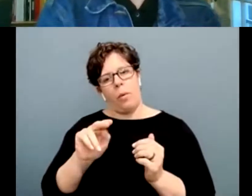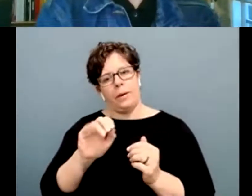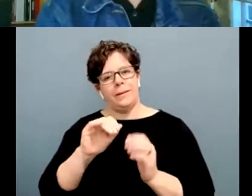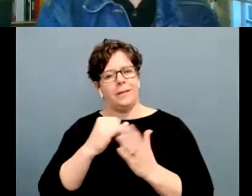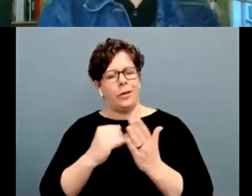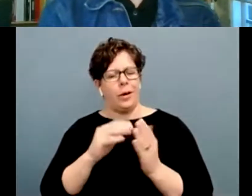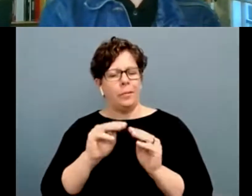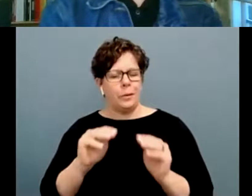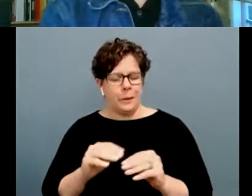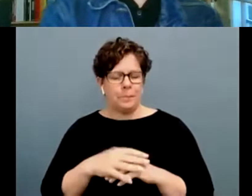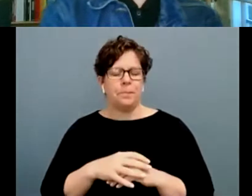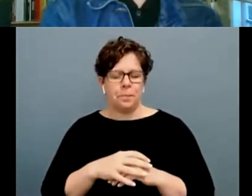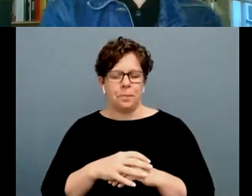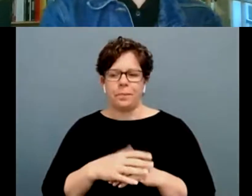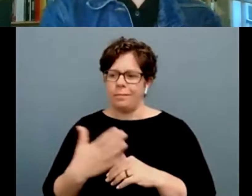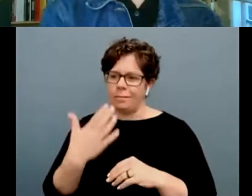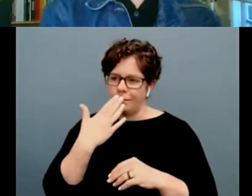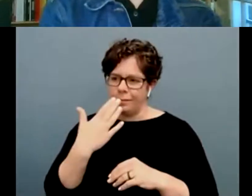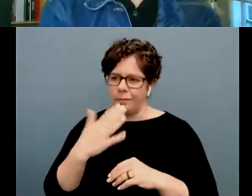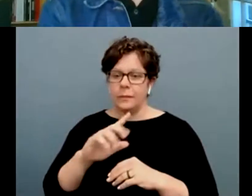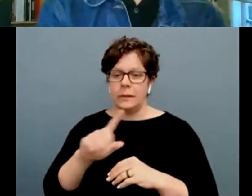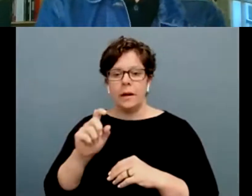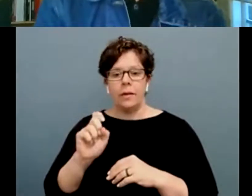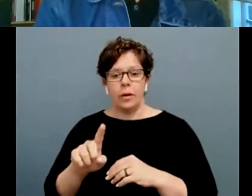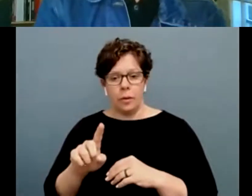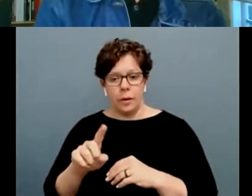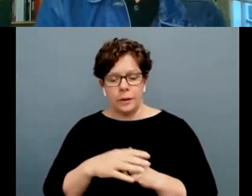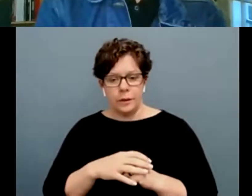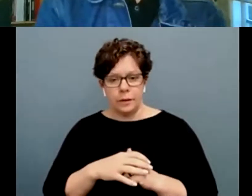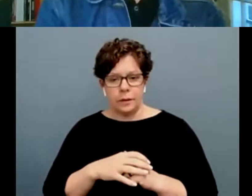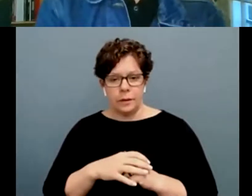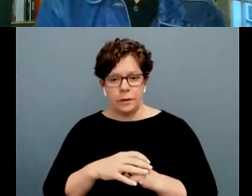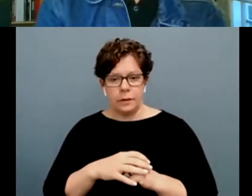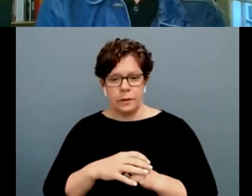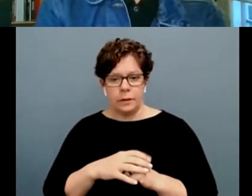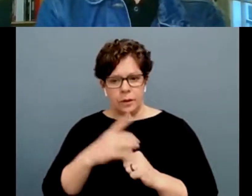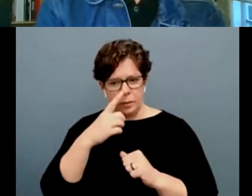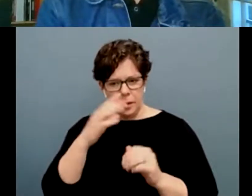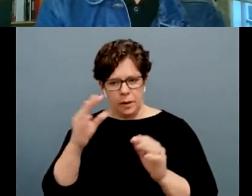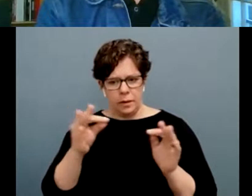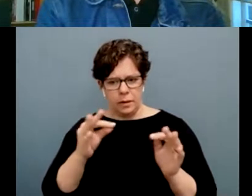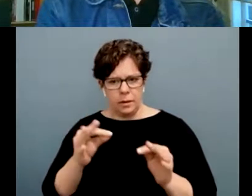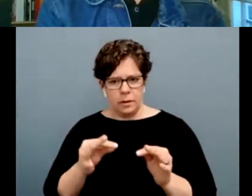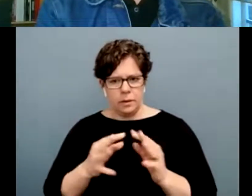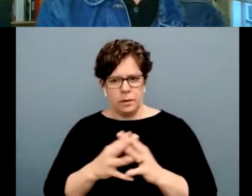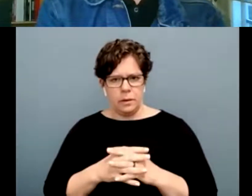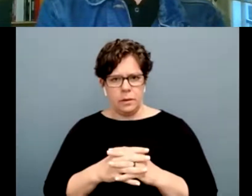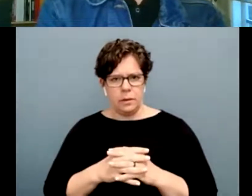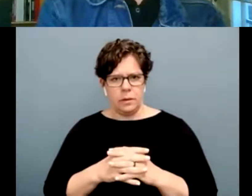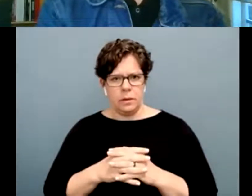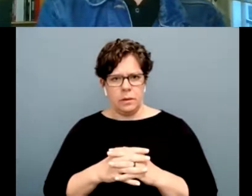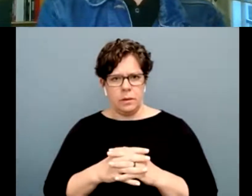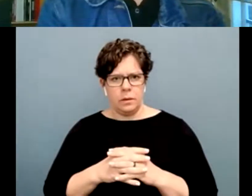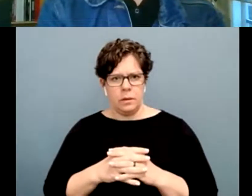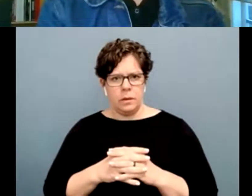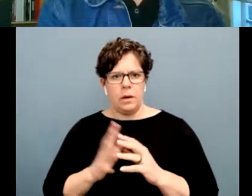Thanks, Kristen. Another question for you, Kristen. Can you talk a little bit more about the former